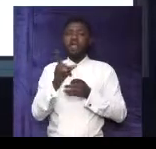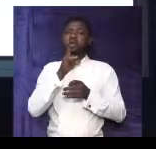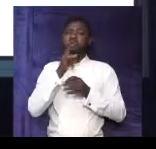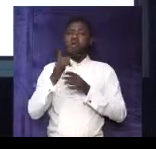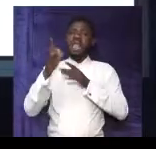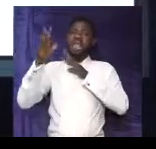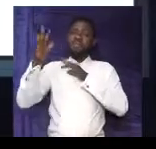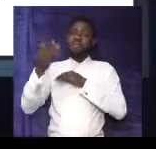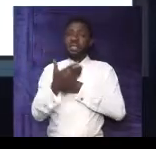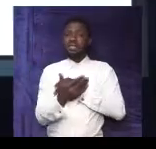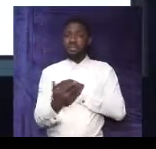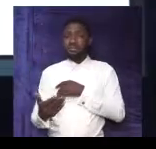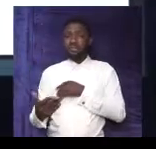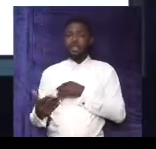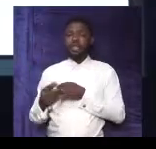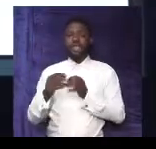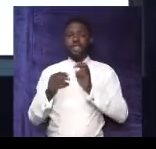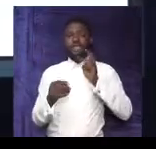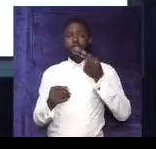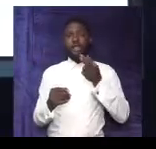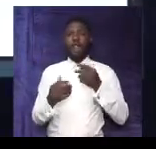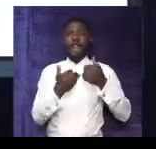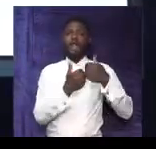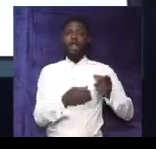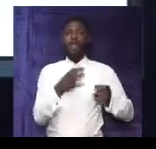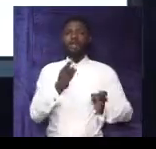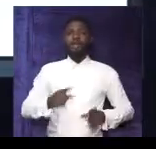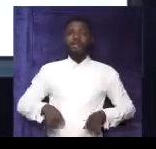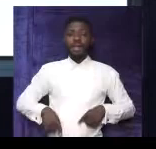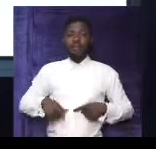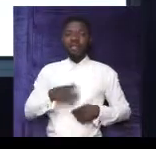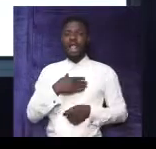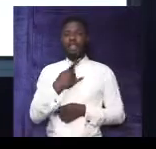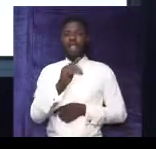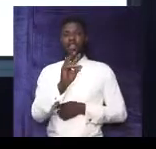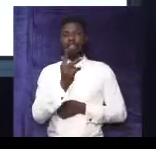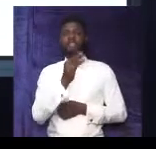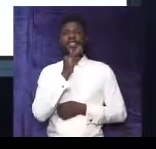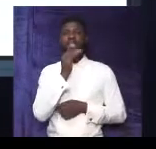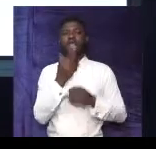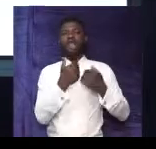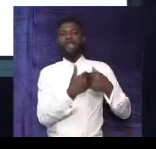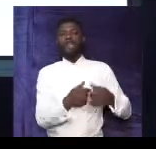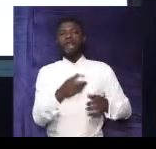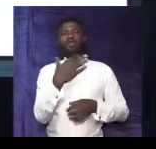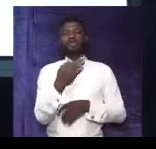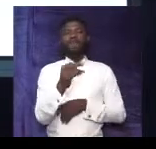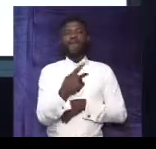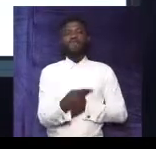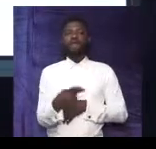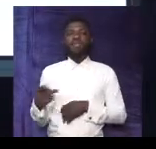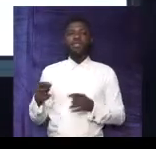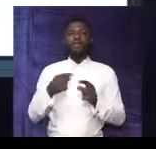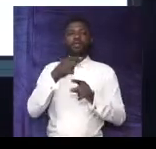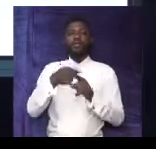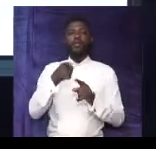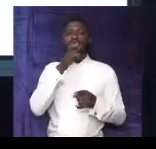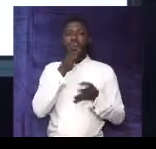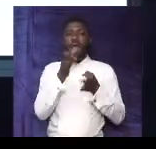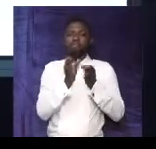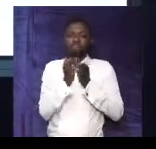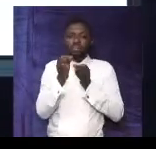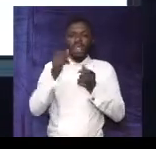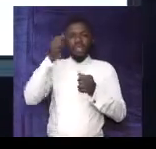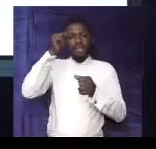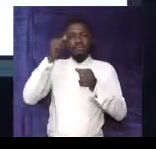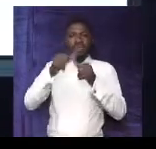definition: unexpected events. What's the second one? Loss of lives. And what's the third one? Loss of properties. When